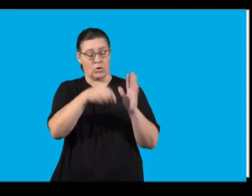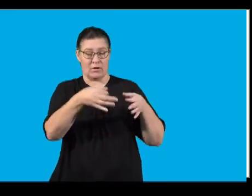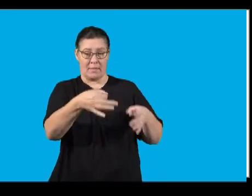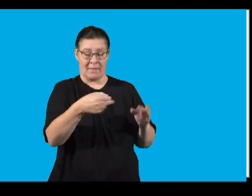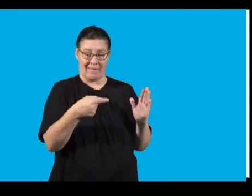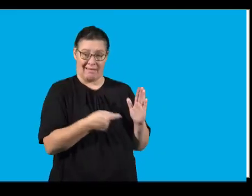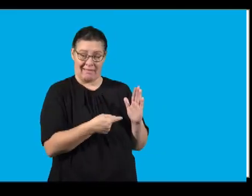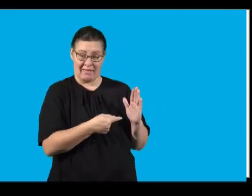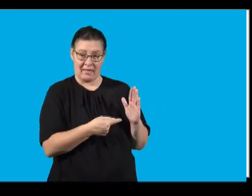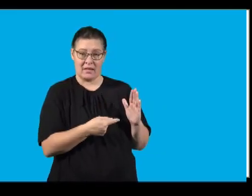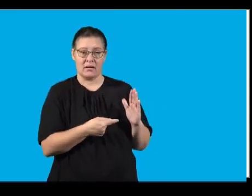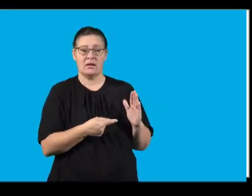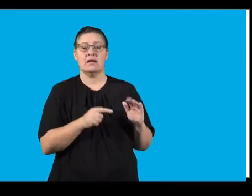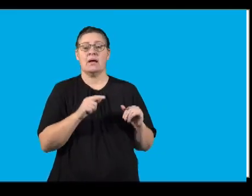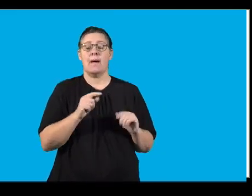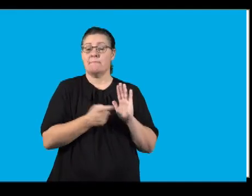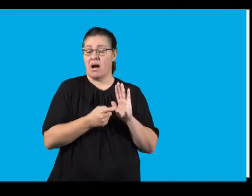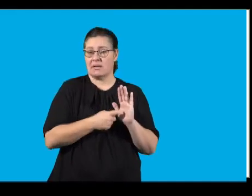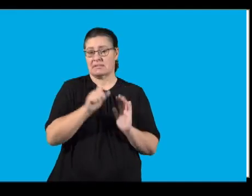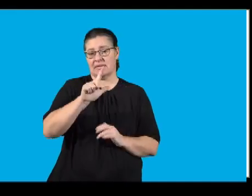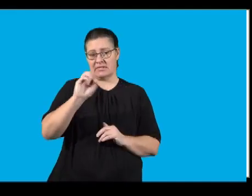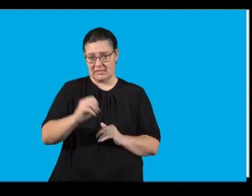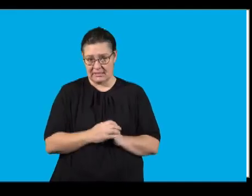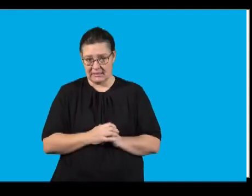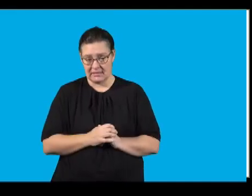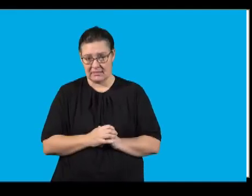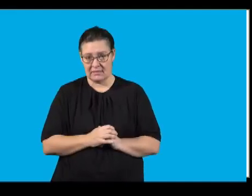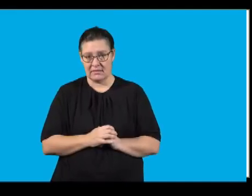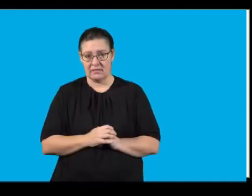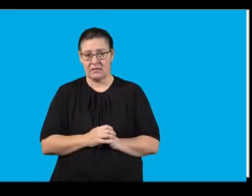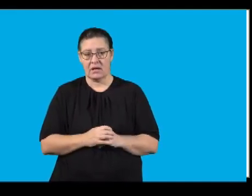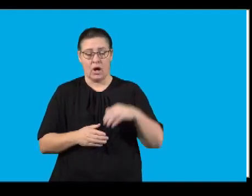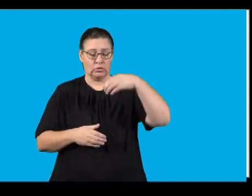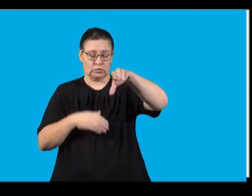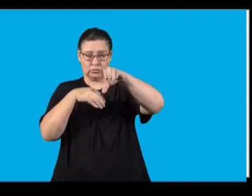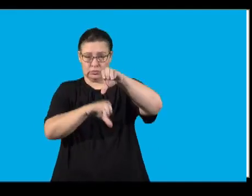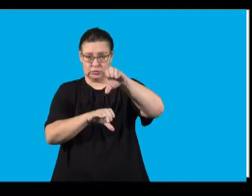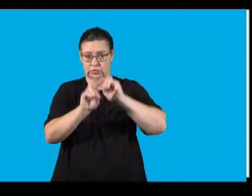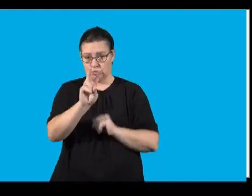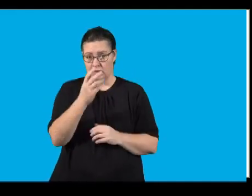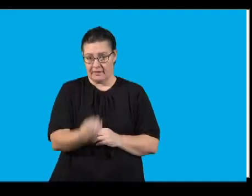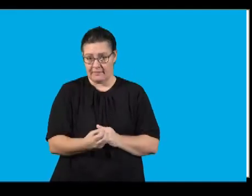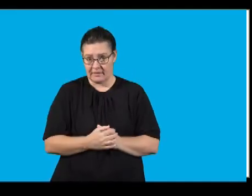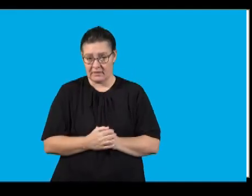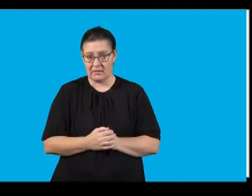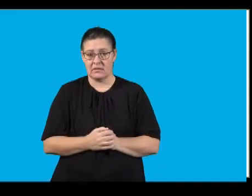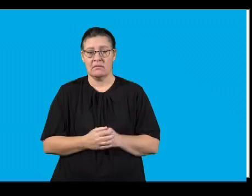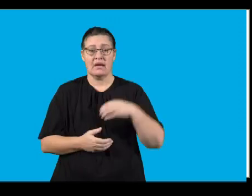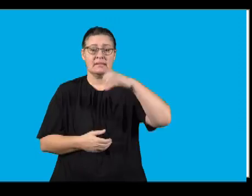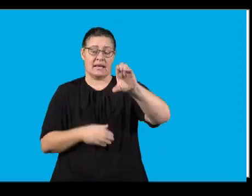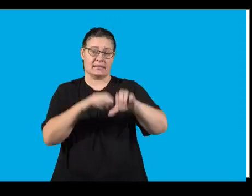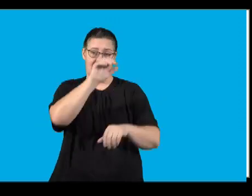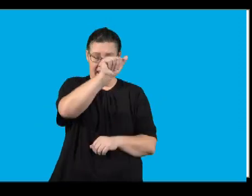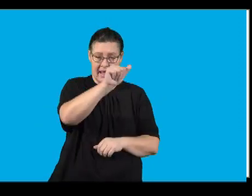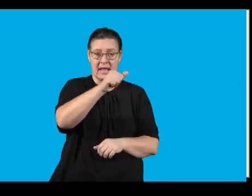remember, in this question paper, it is 70 marks, all right? There will be 2 sections, all right?